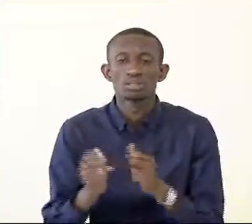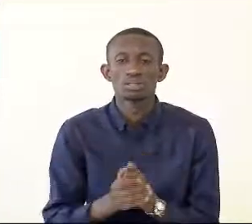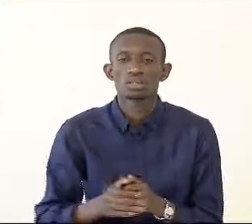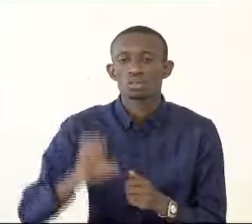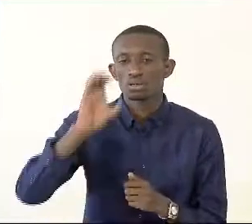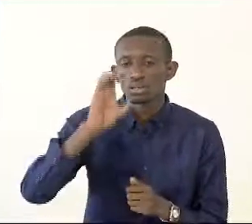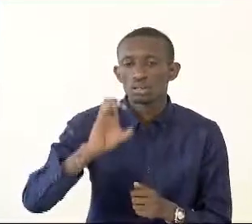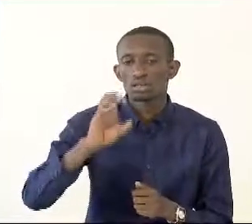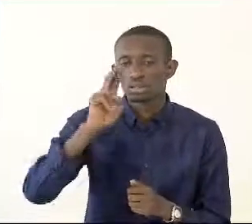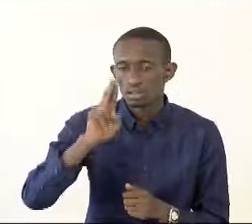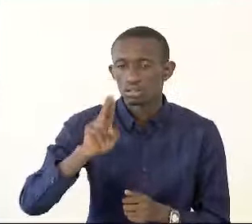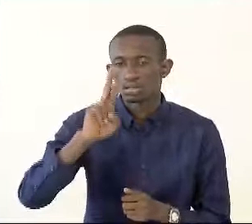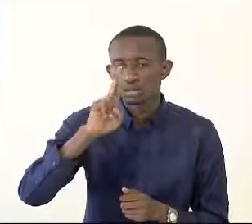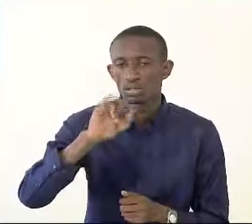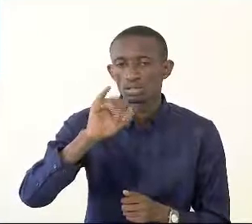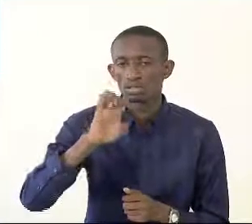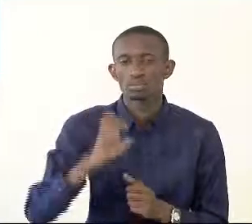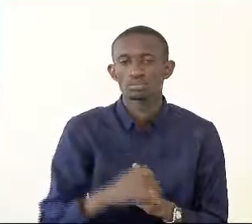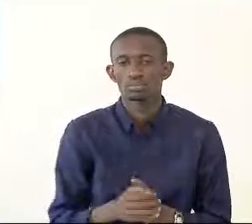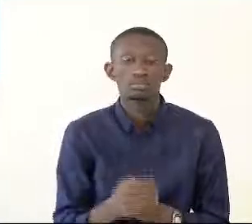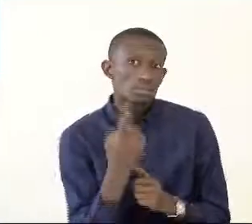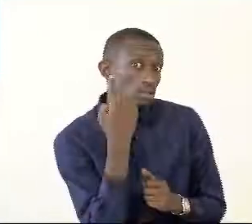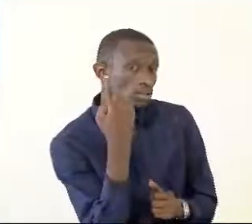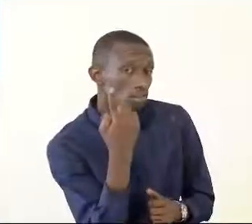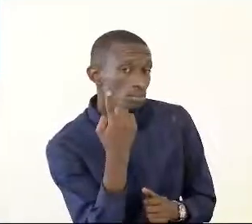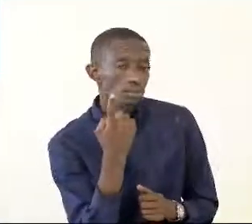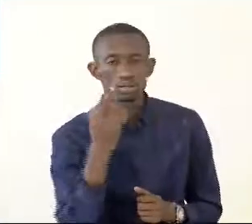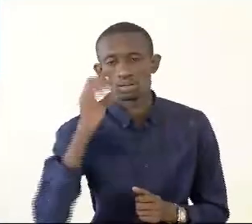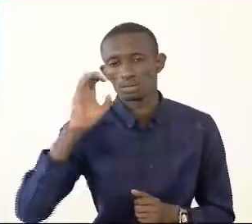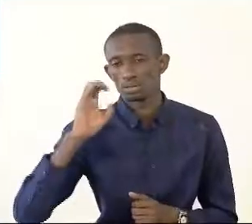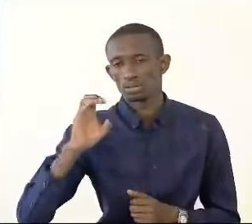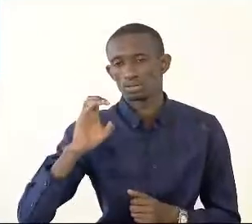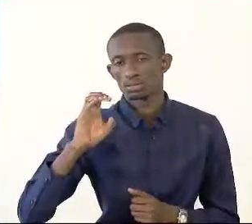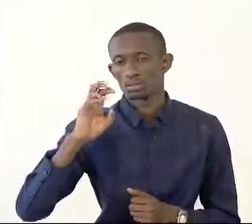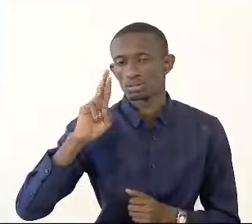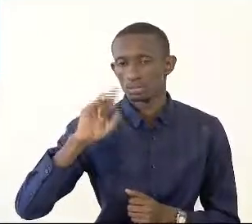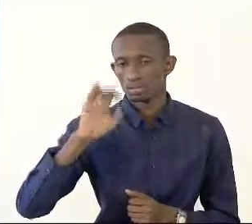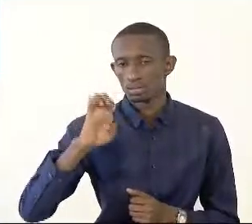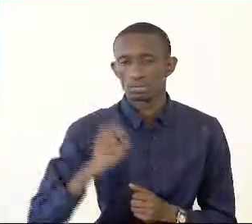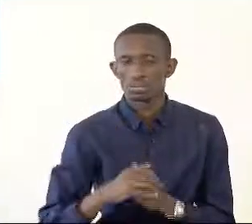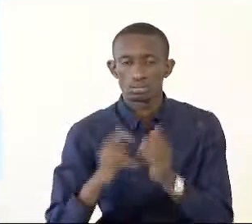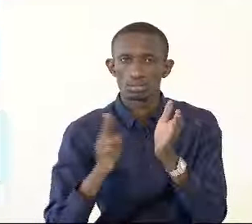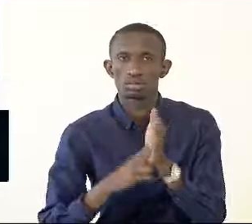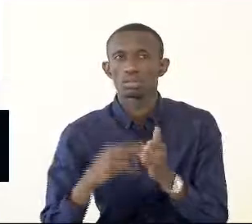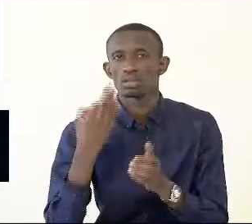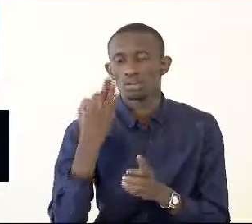is 3.7. The frequently used unit,